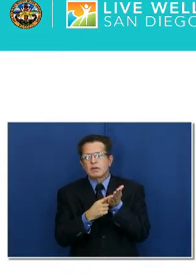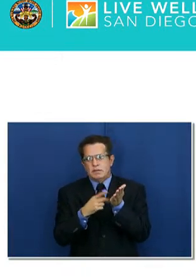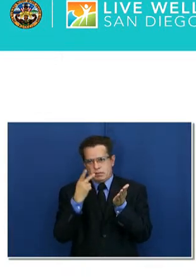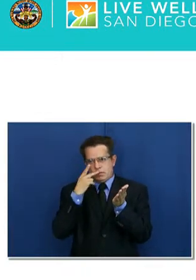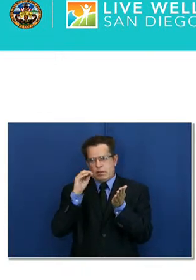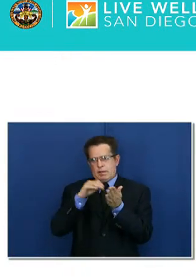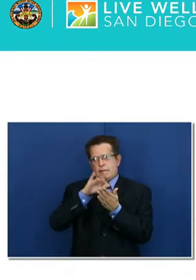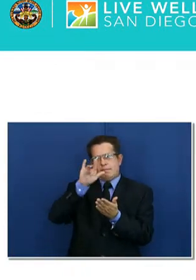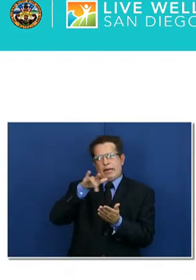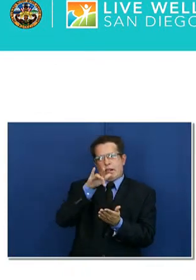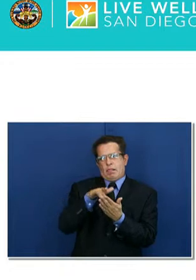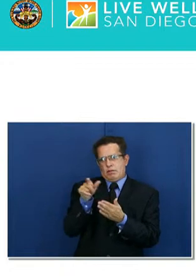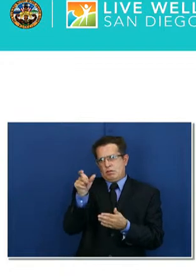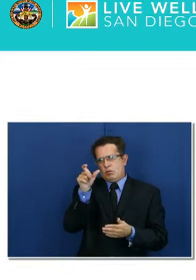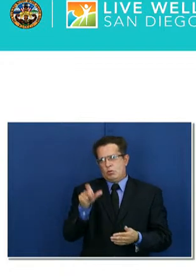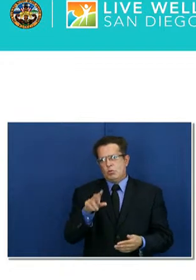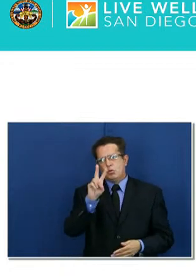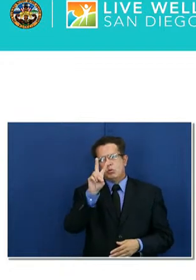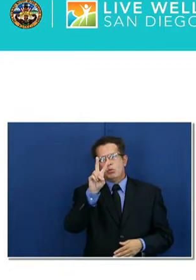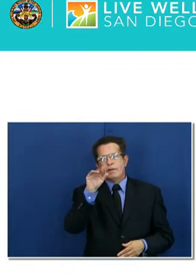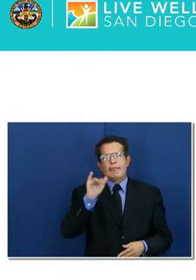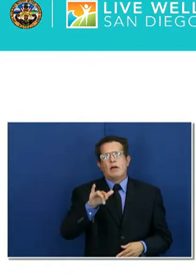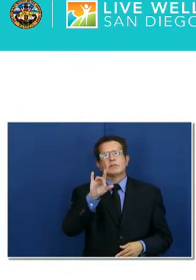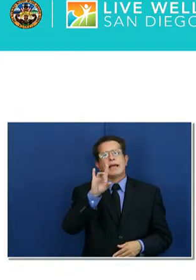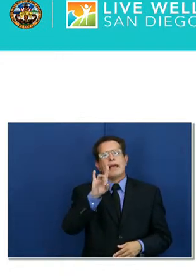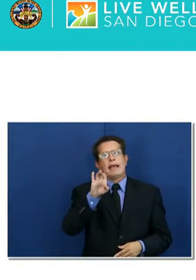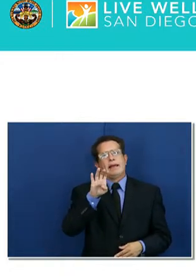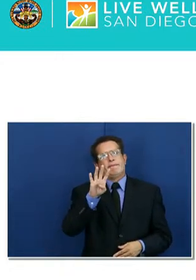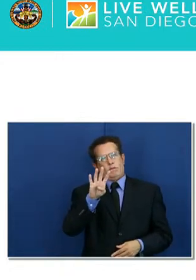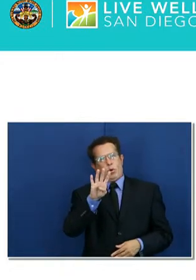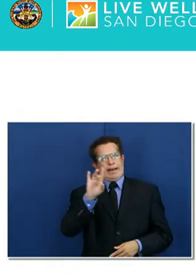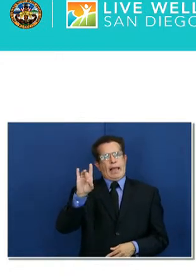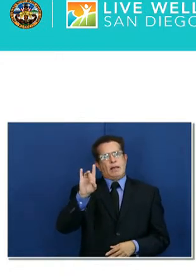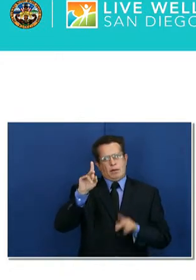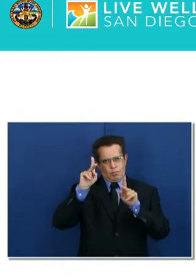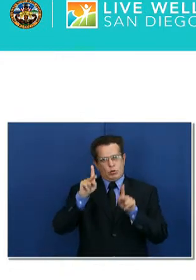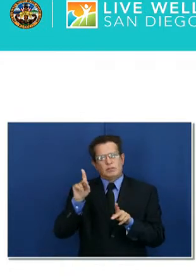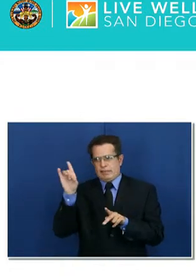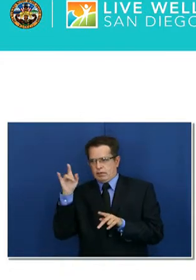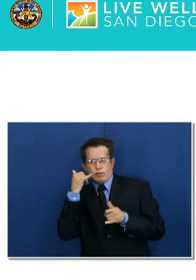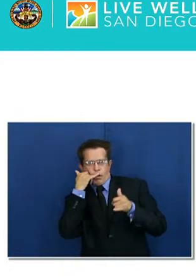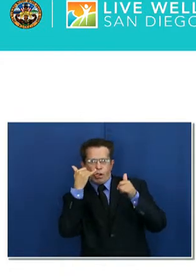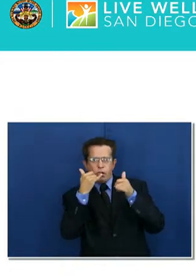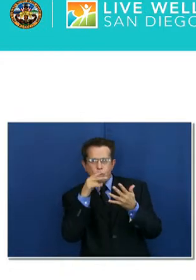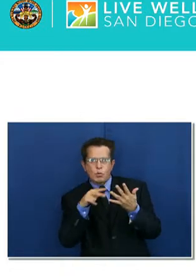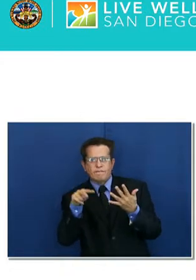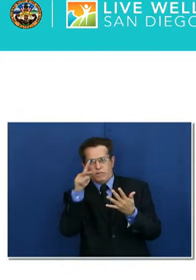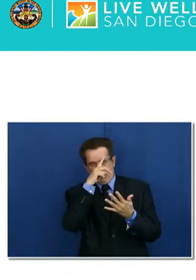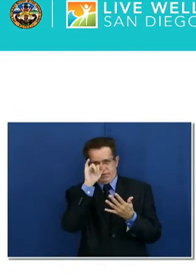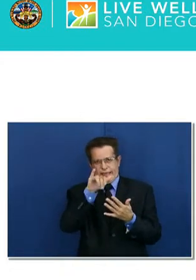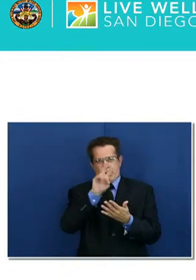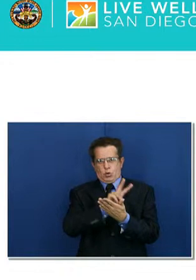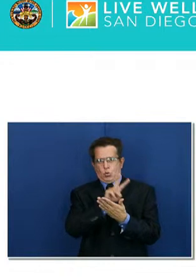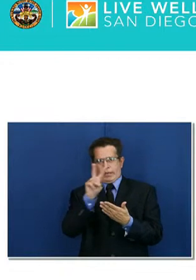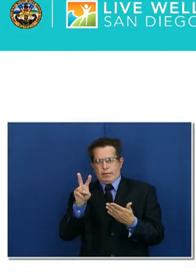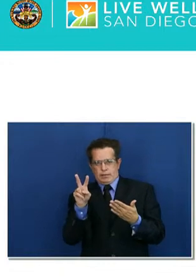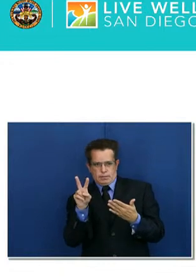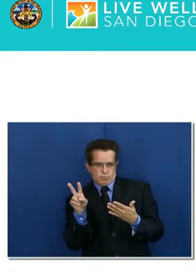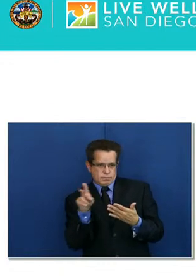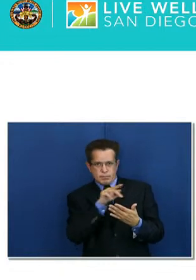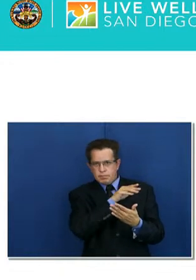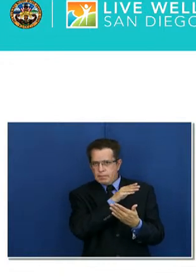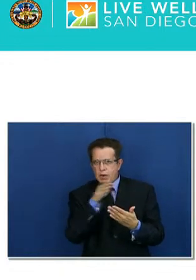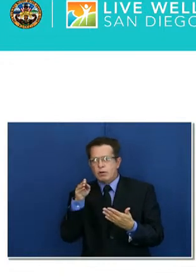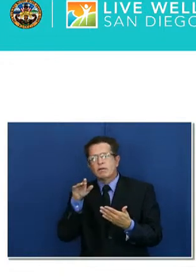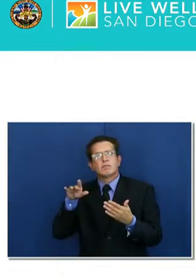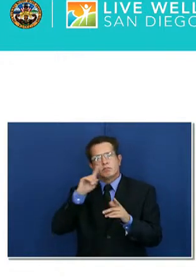the middle column, 2,848 individuals were reviewed for this 2-week period, and it was